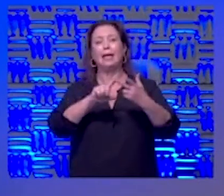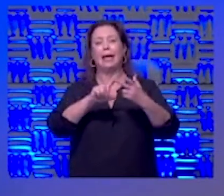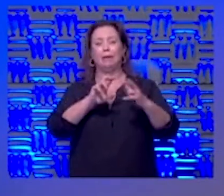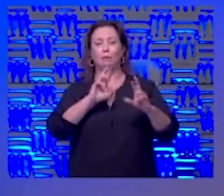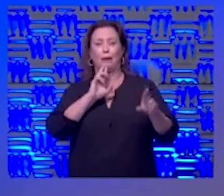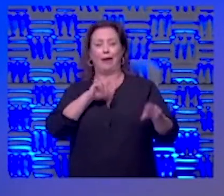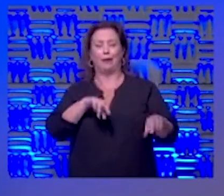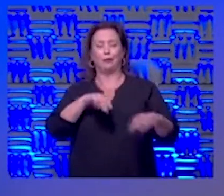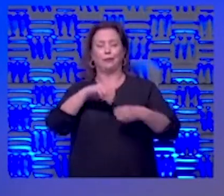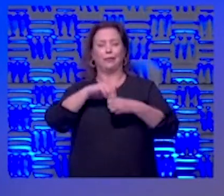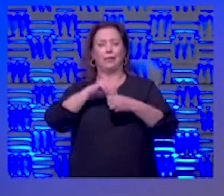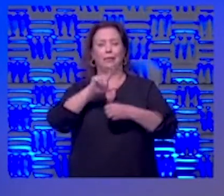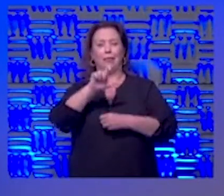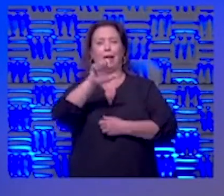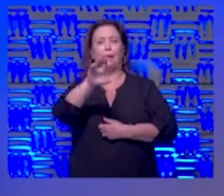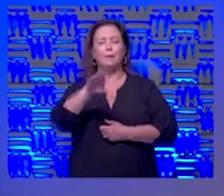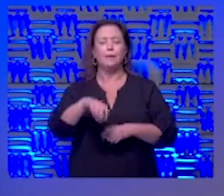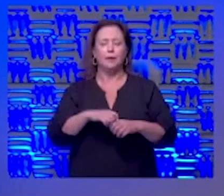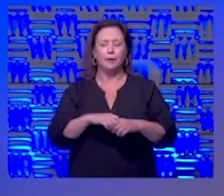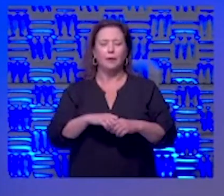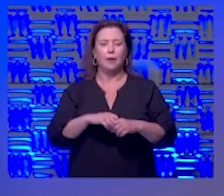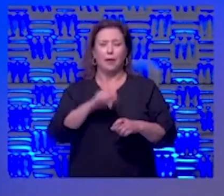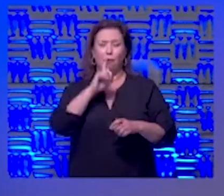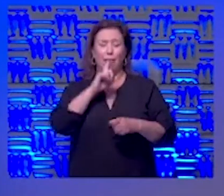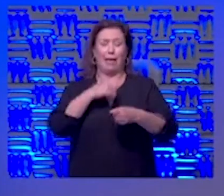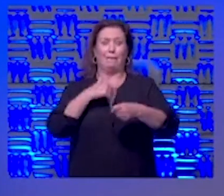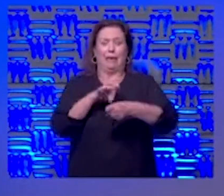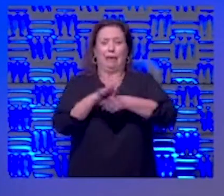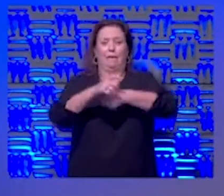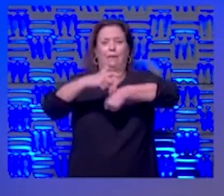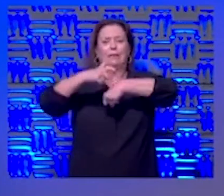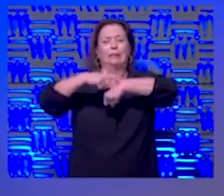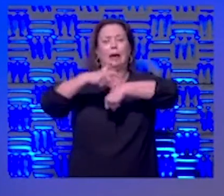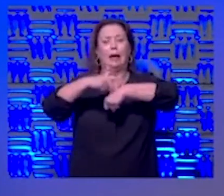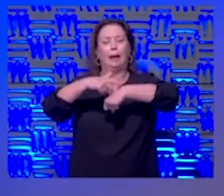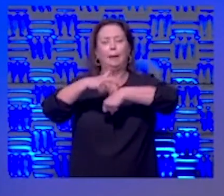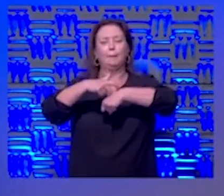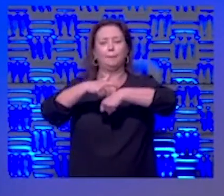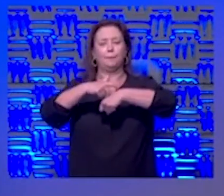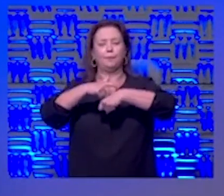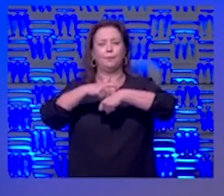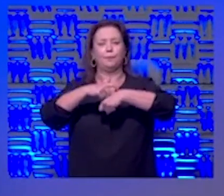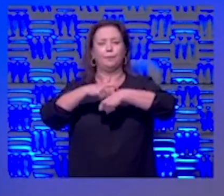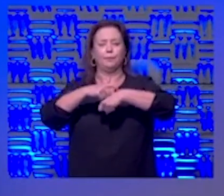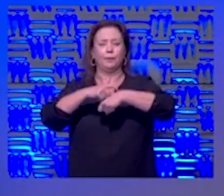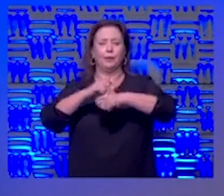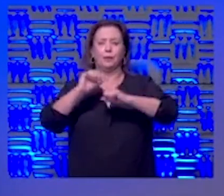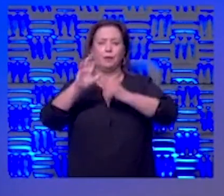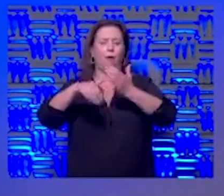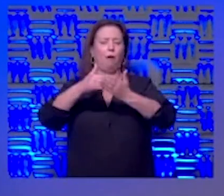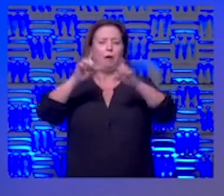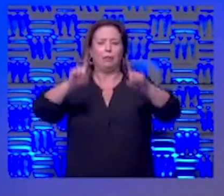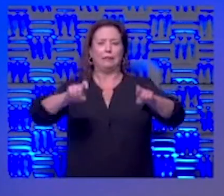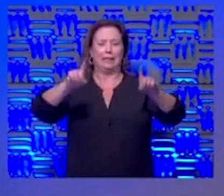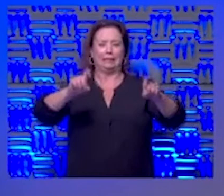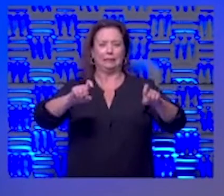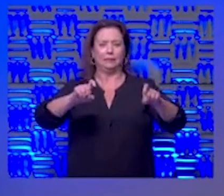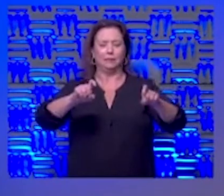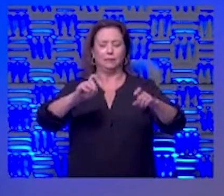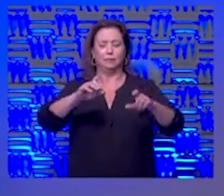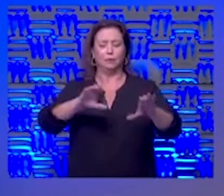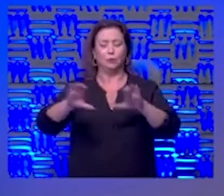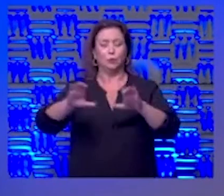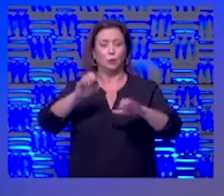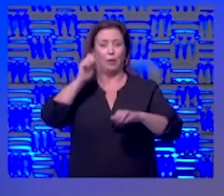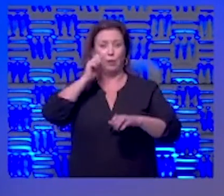lab, in addition to just really enough time to get all the tests done during the day.